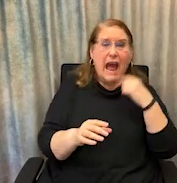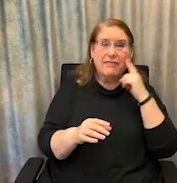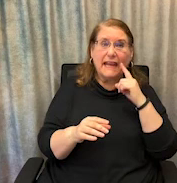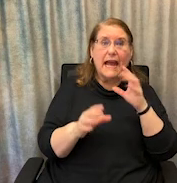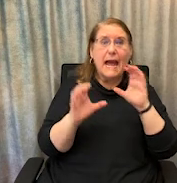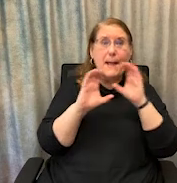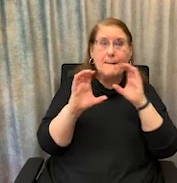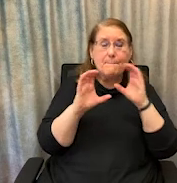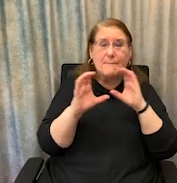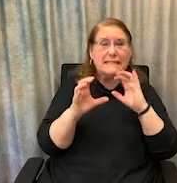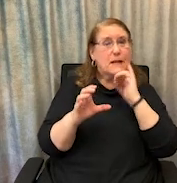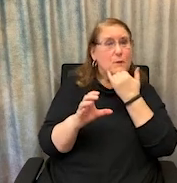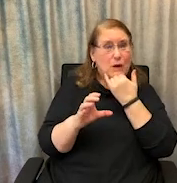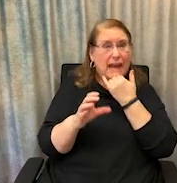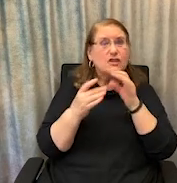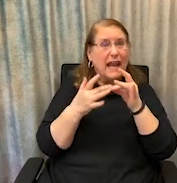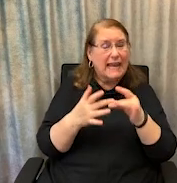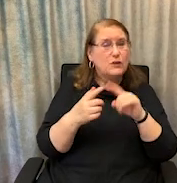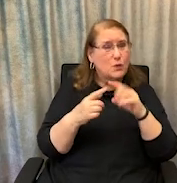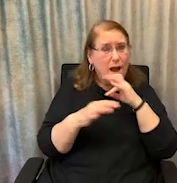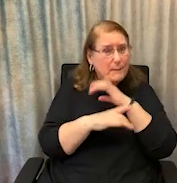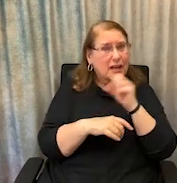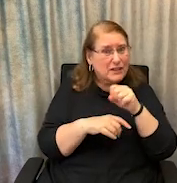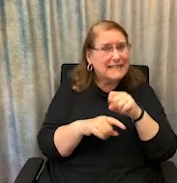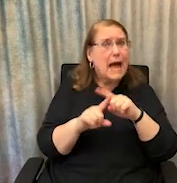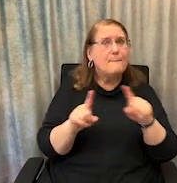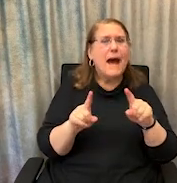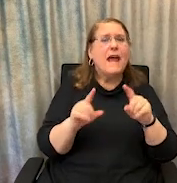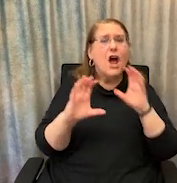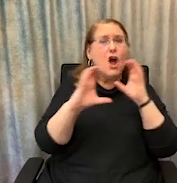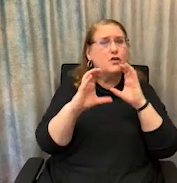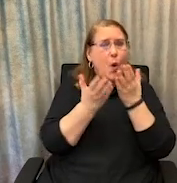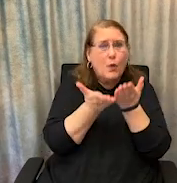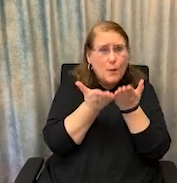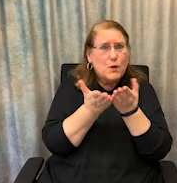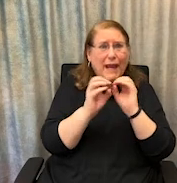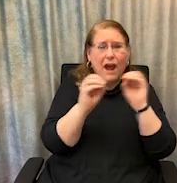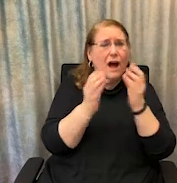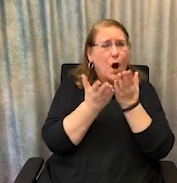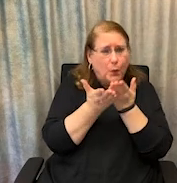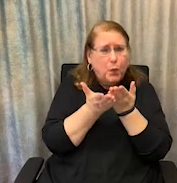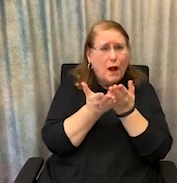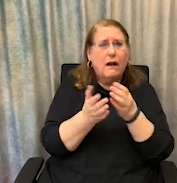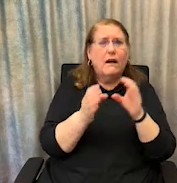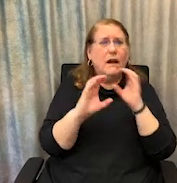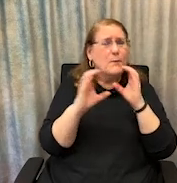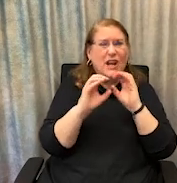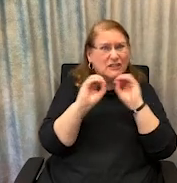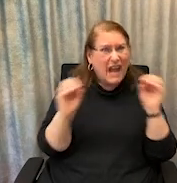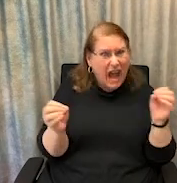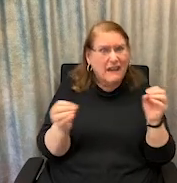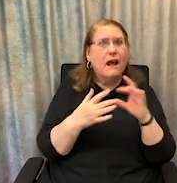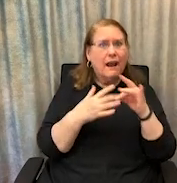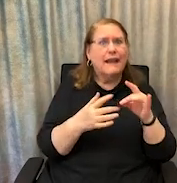that miscommunication leads to complications, but no communication at all too. And I think that's a decent way to start from.